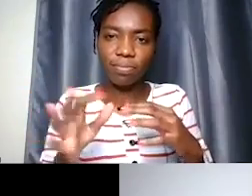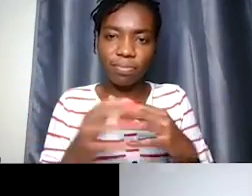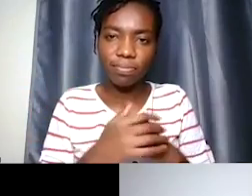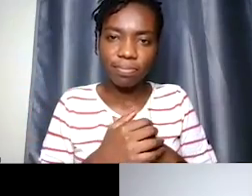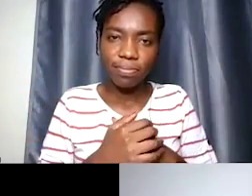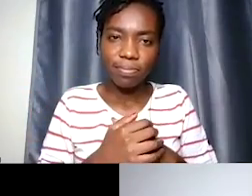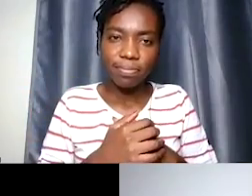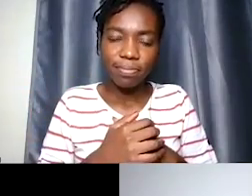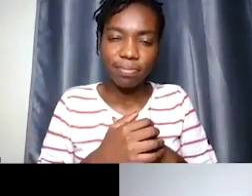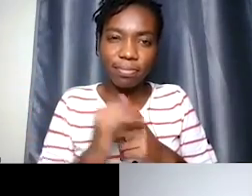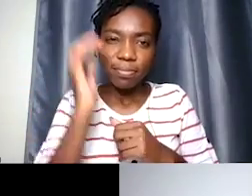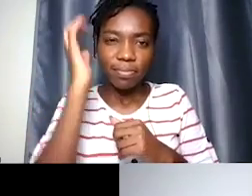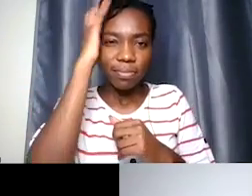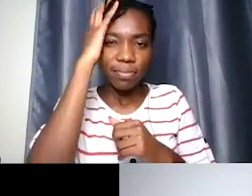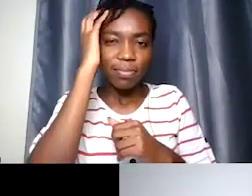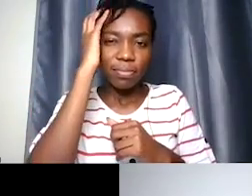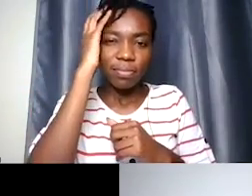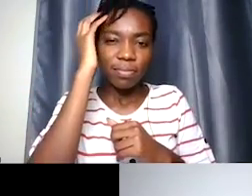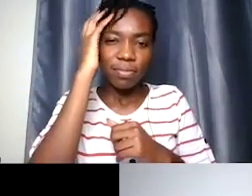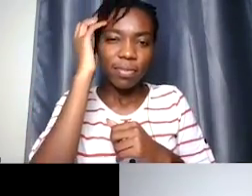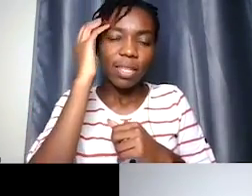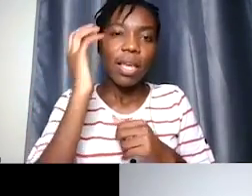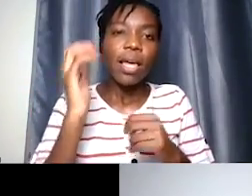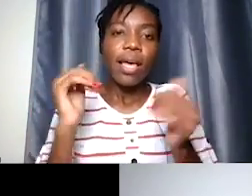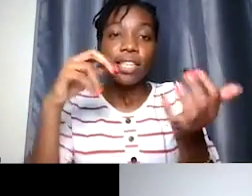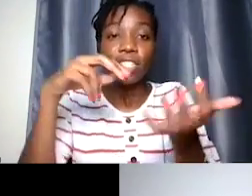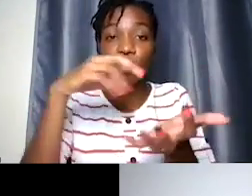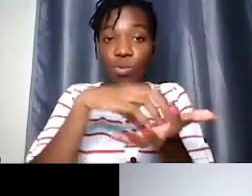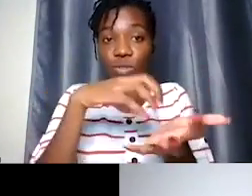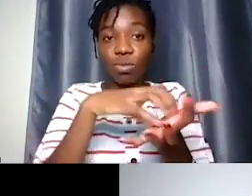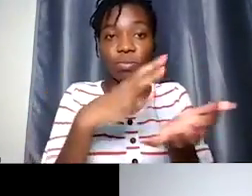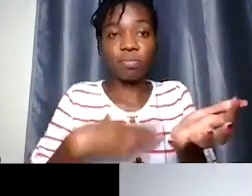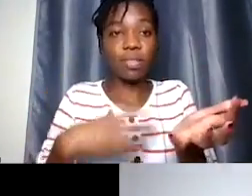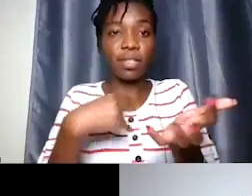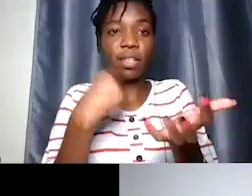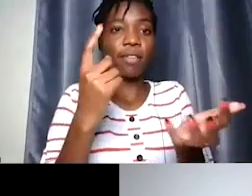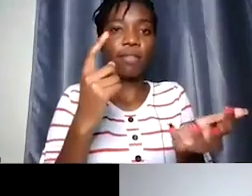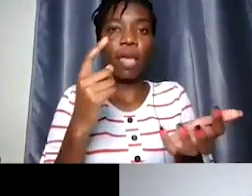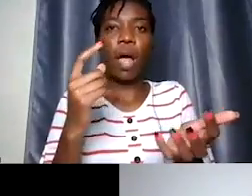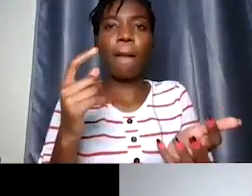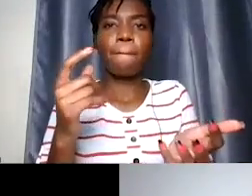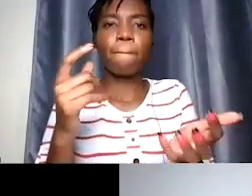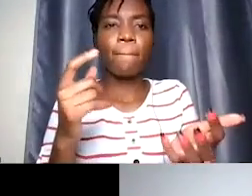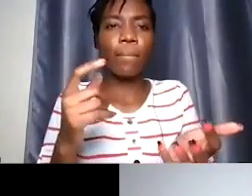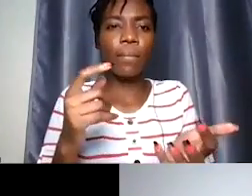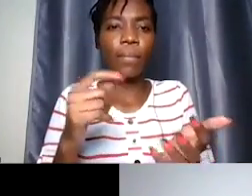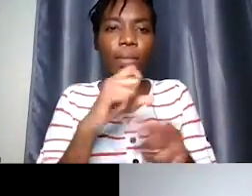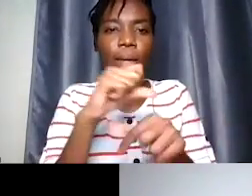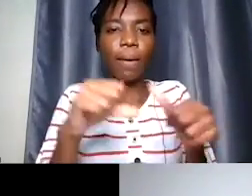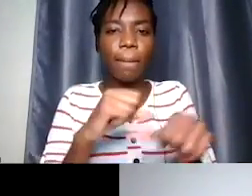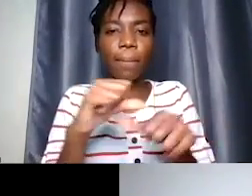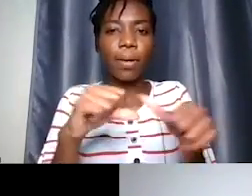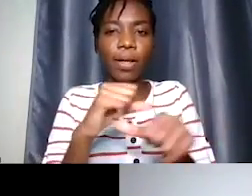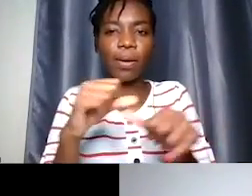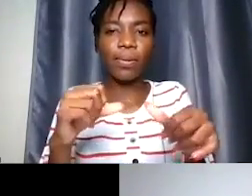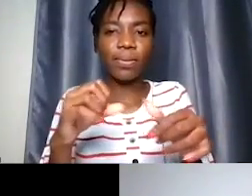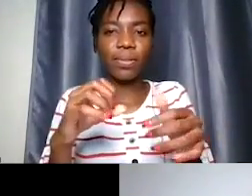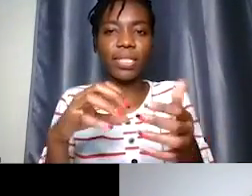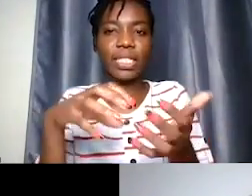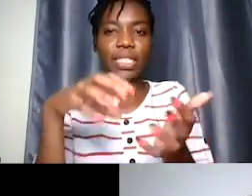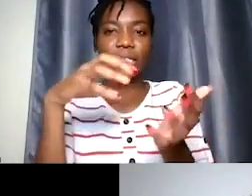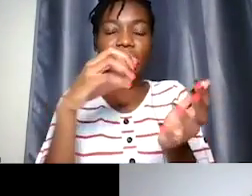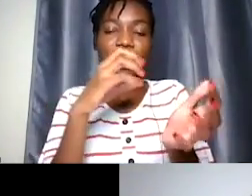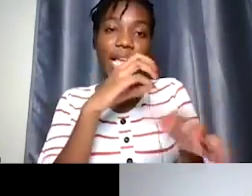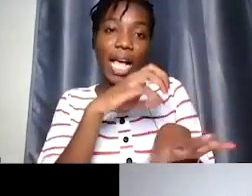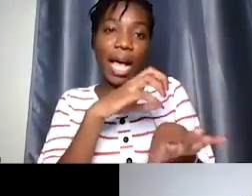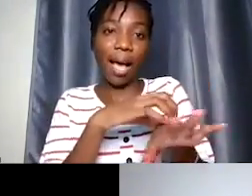The situation is that just like the way I said about the scar, even if it's an existing relationship and somebody